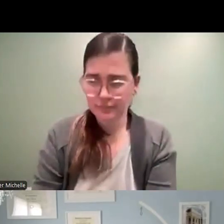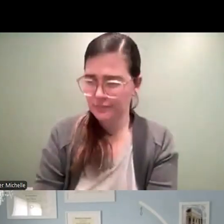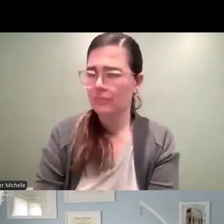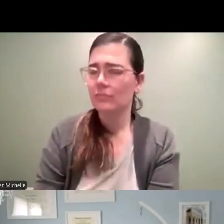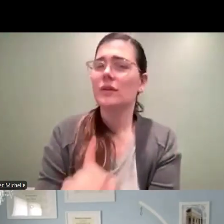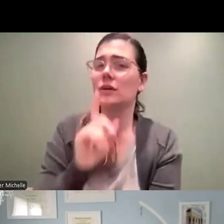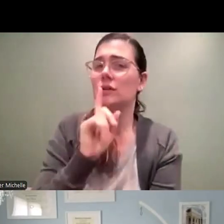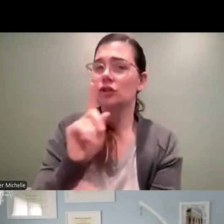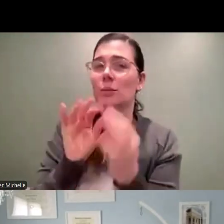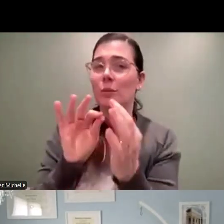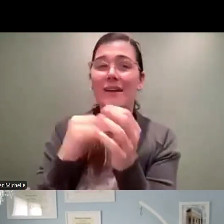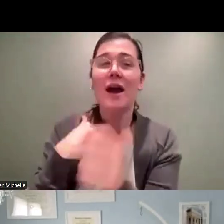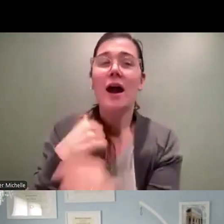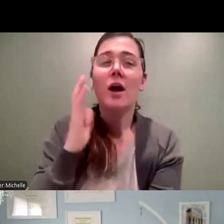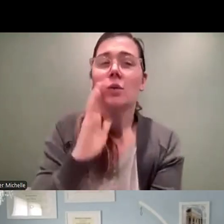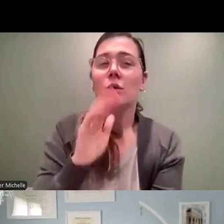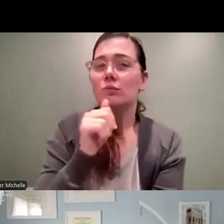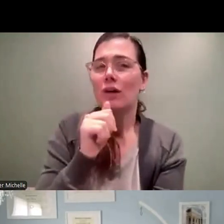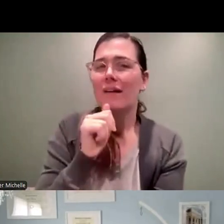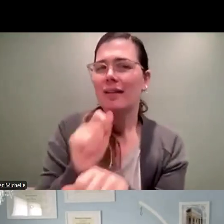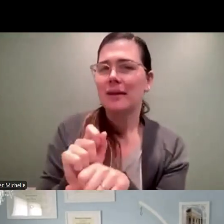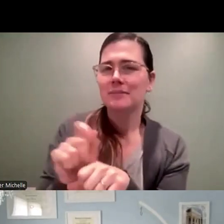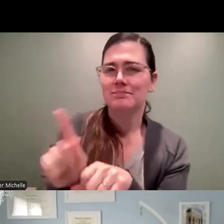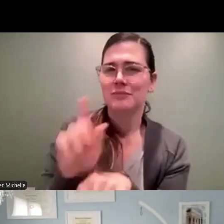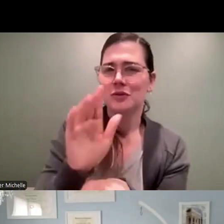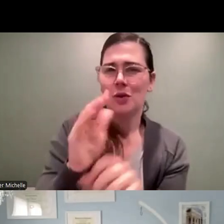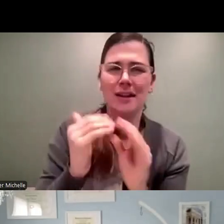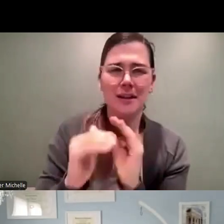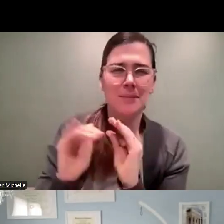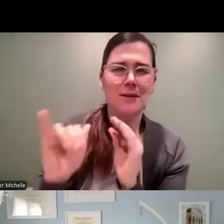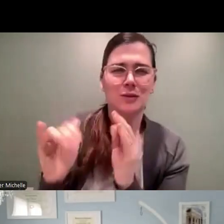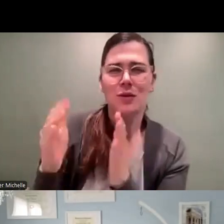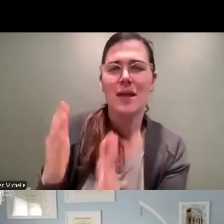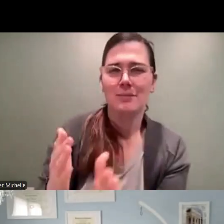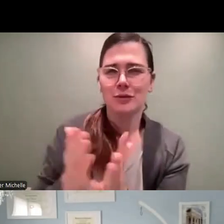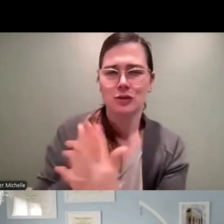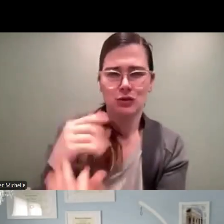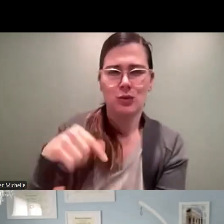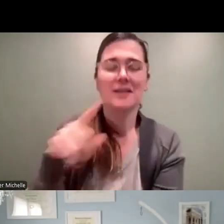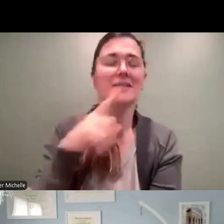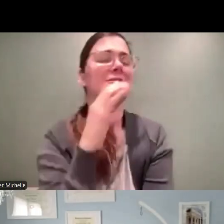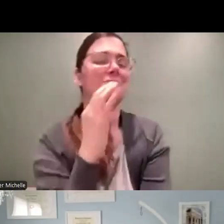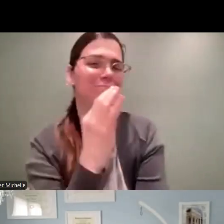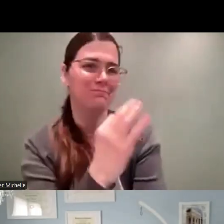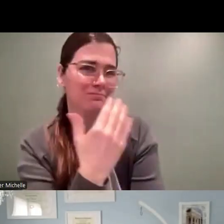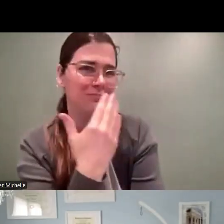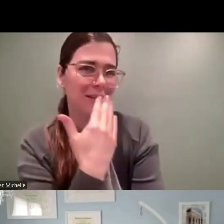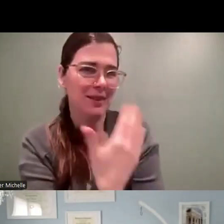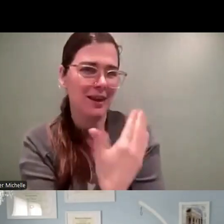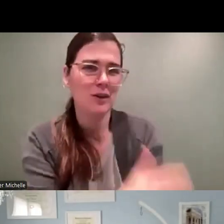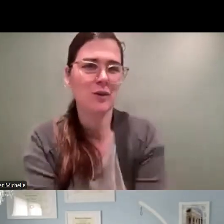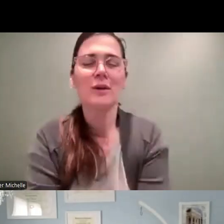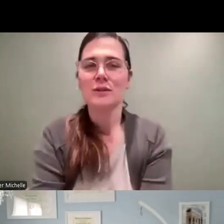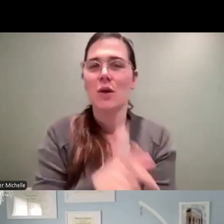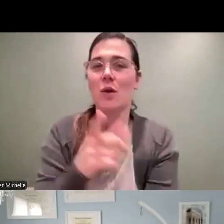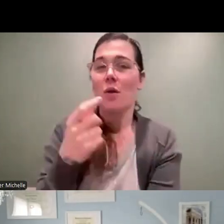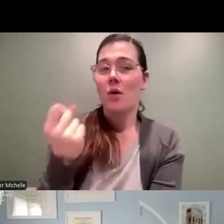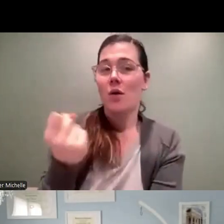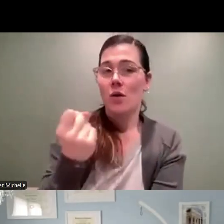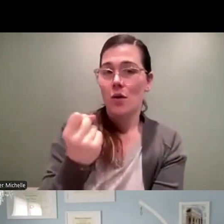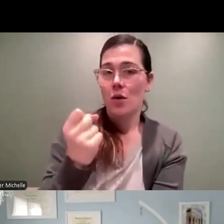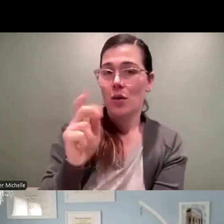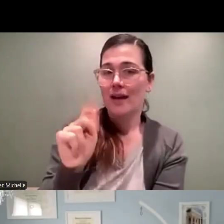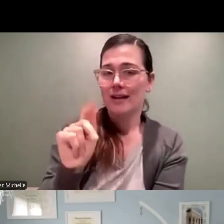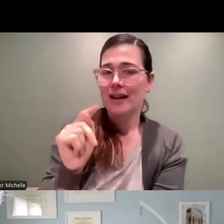out your email privately to this individual All right. through Thank you. this. So if you hold on a few minutes, Kat, I'll make sure that I get that in